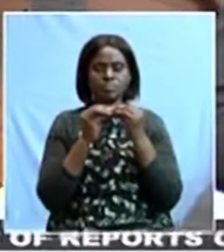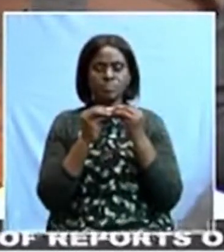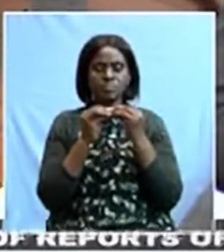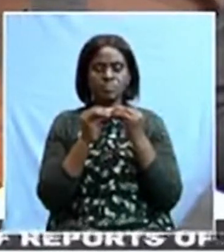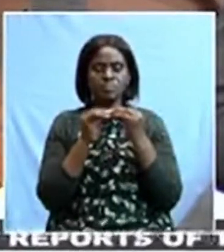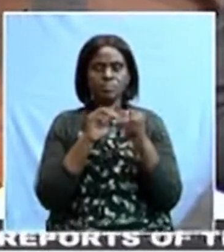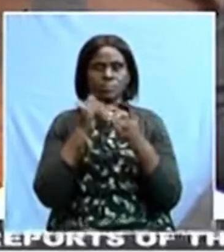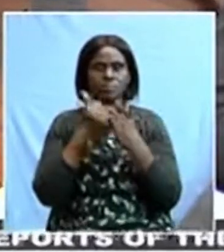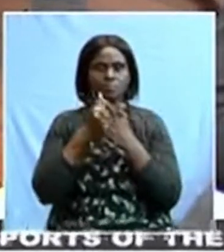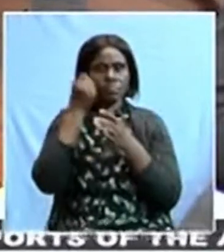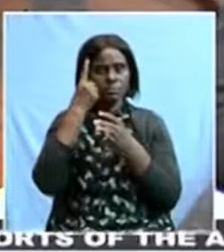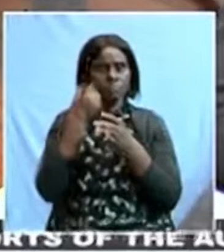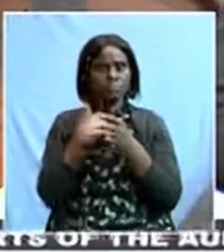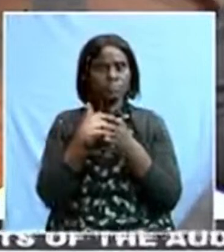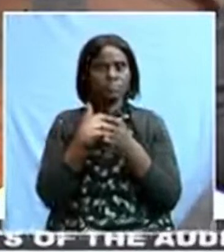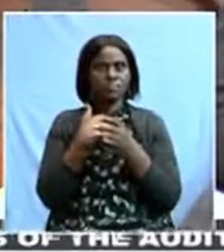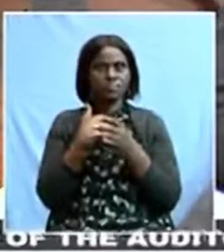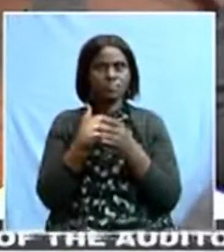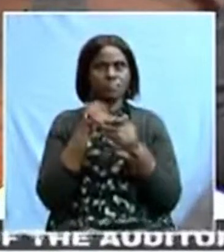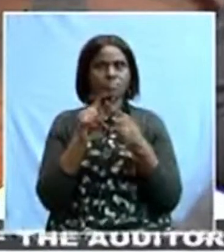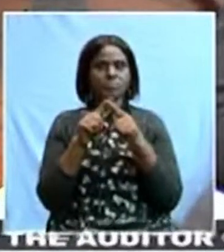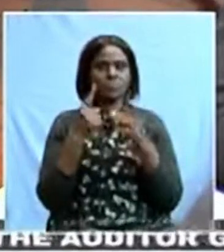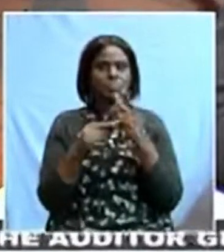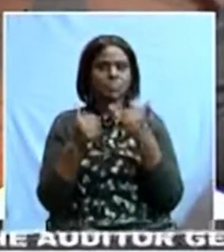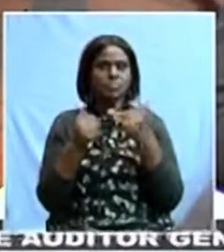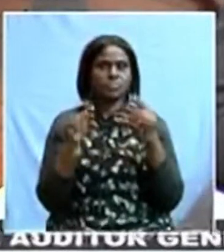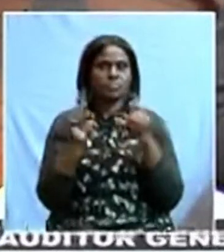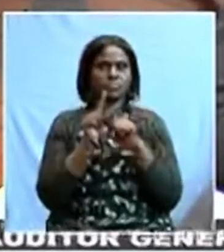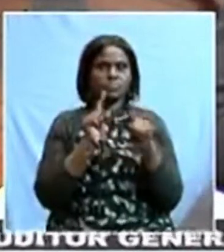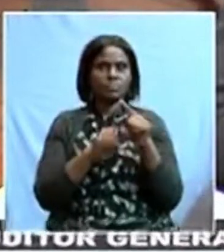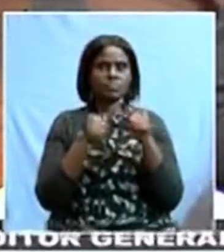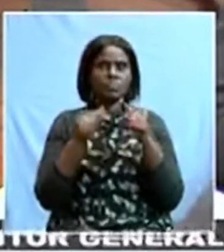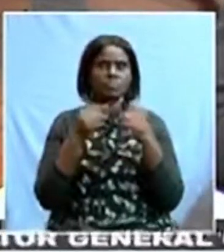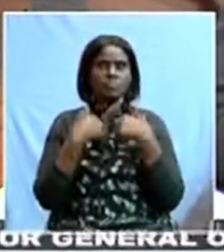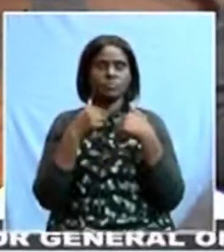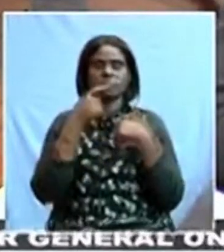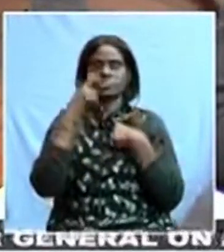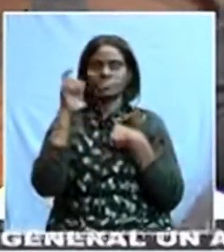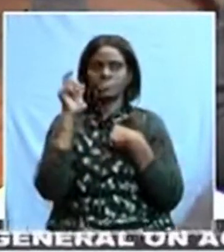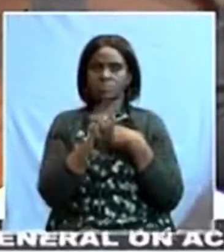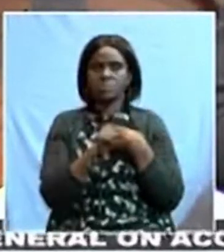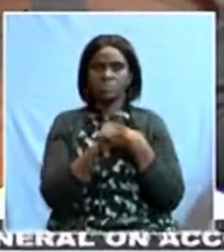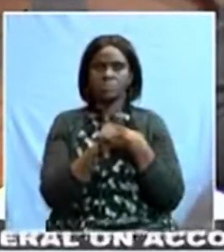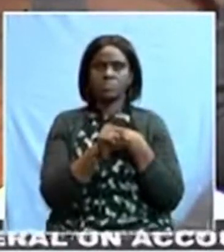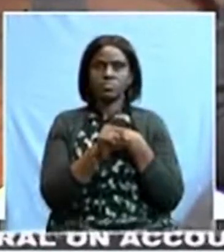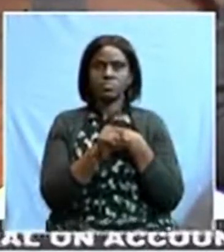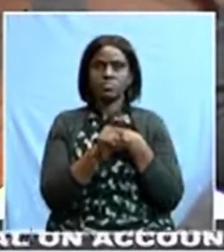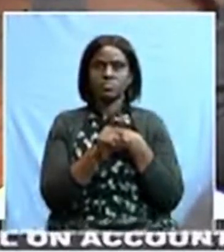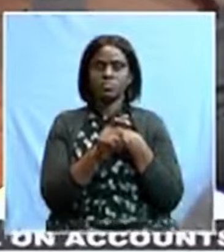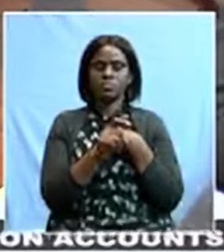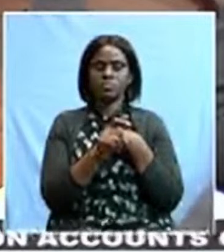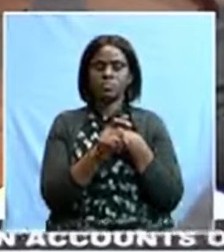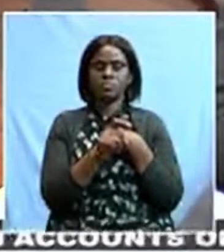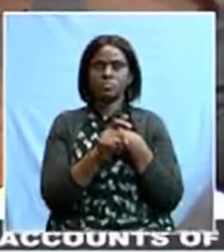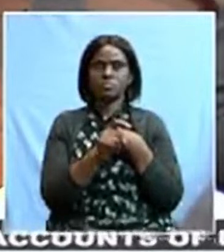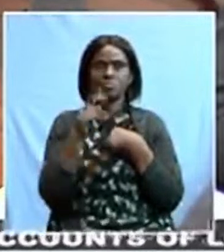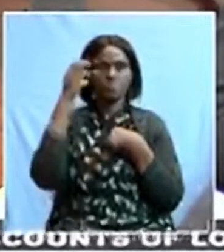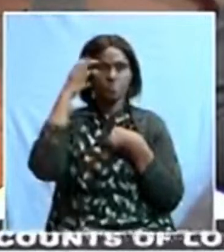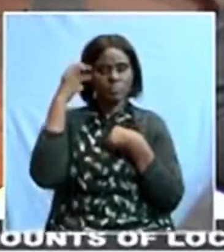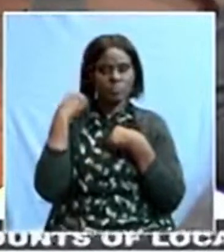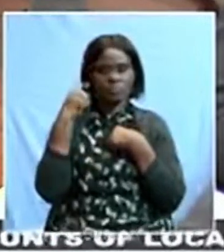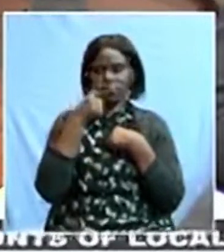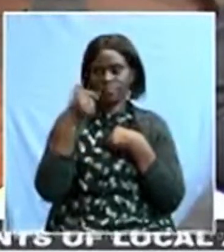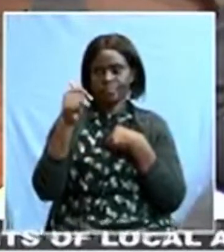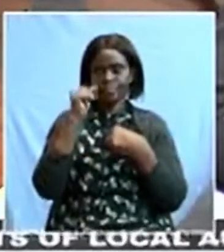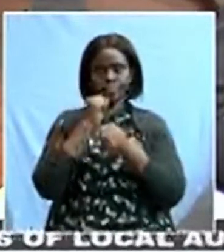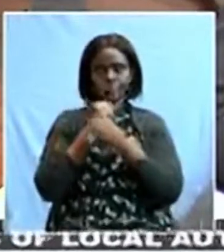all understand. However, at the same time, there was a directive that the officers who were